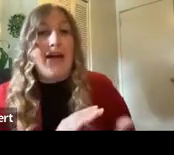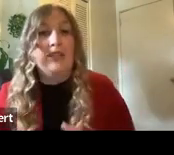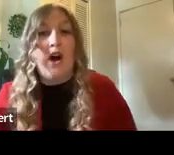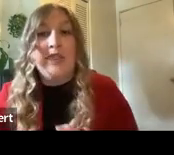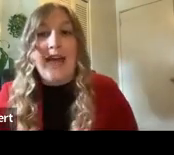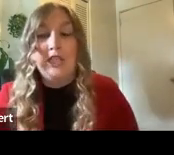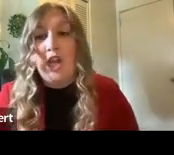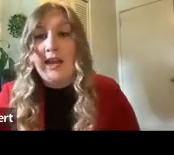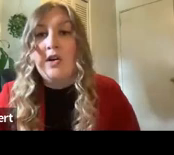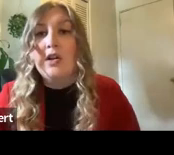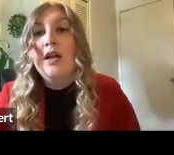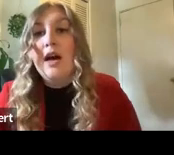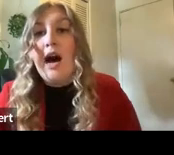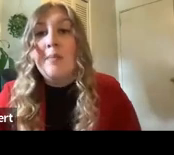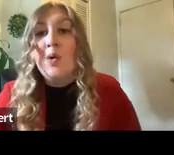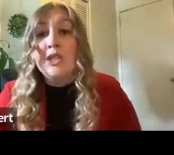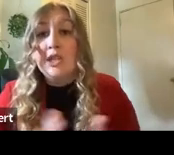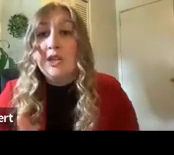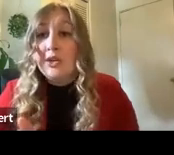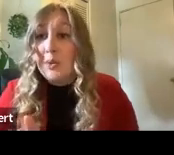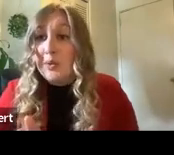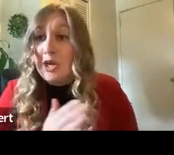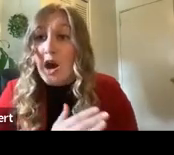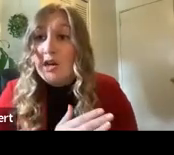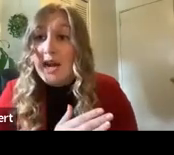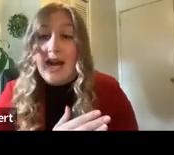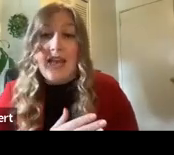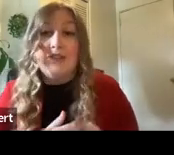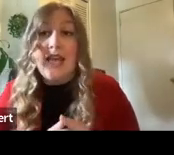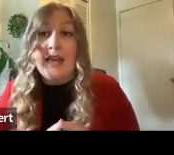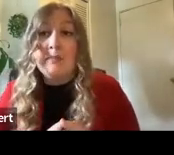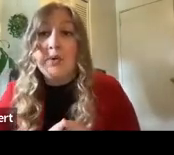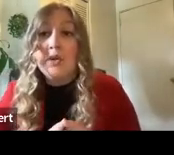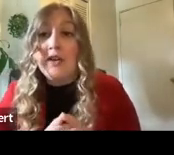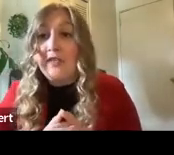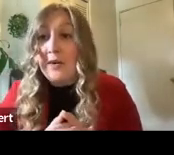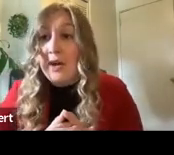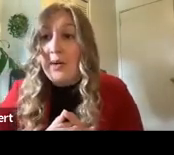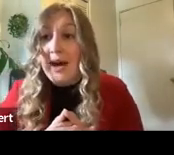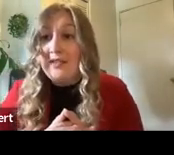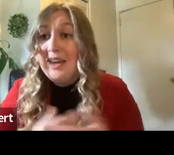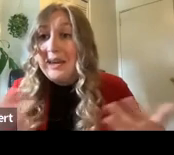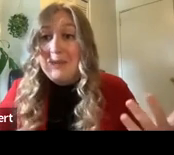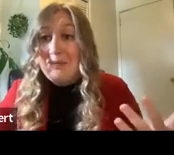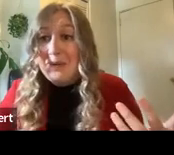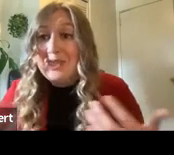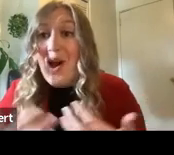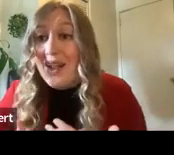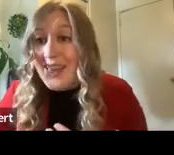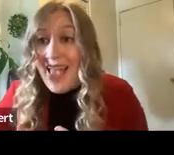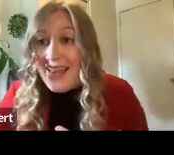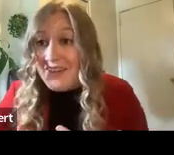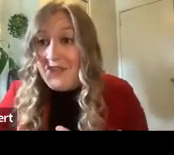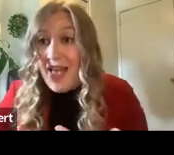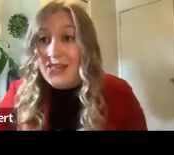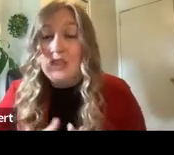work best on that channel, or to look through your archives and pull a photo of people